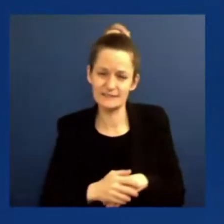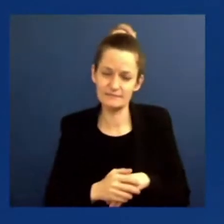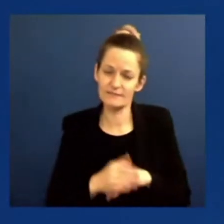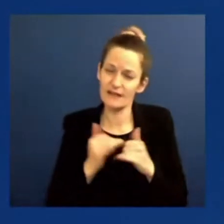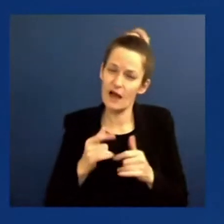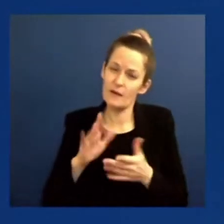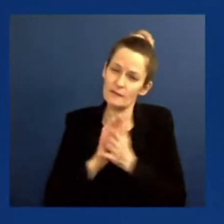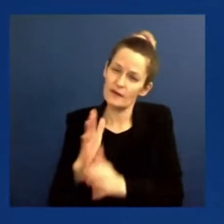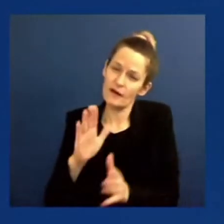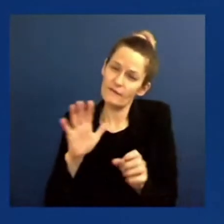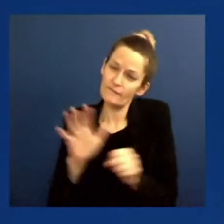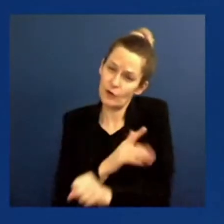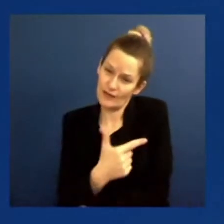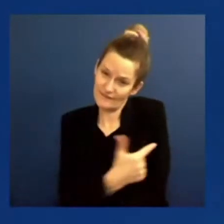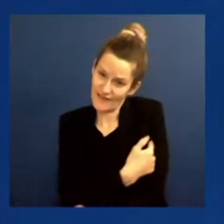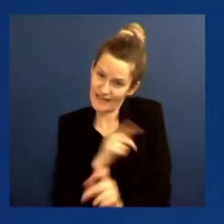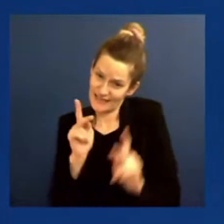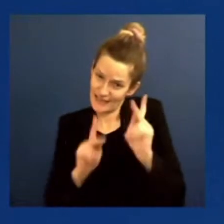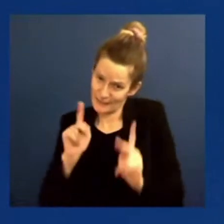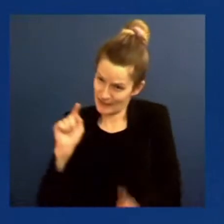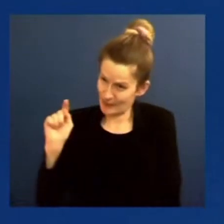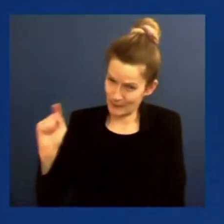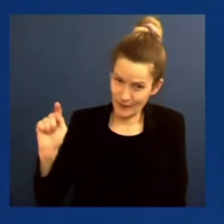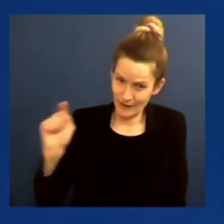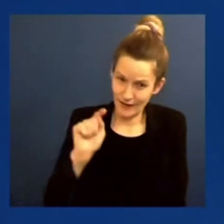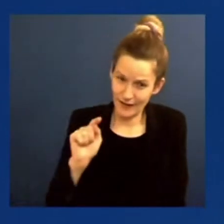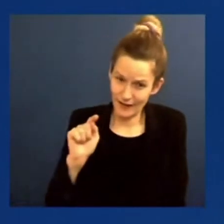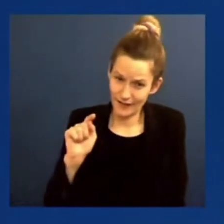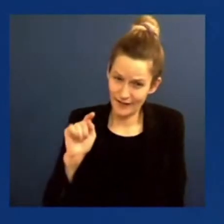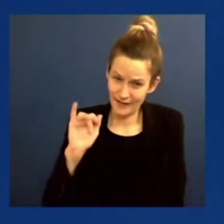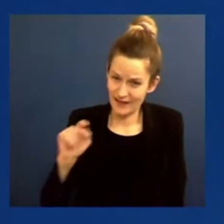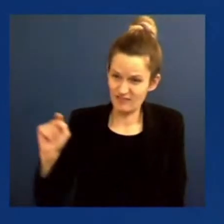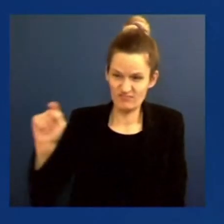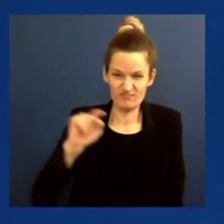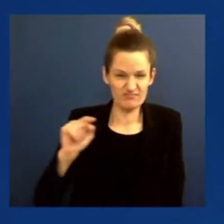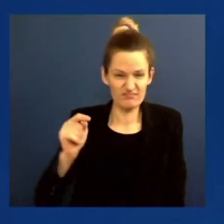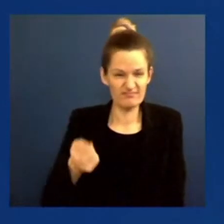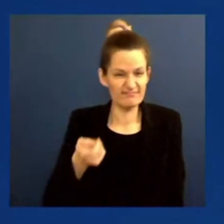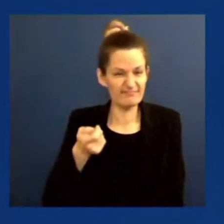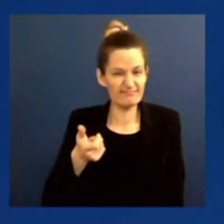compared to those who are unvaccinated. And schools and businesses are open.